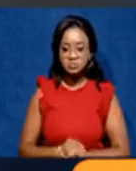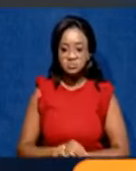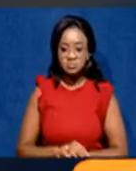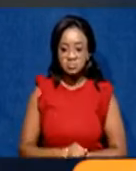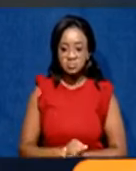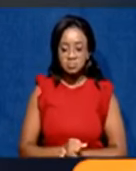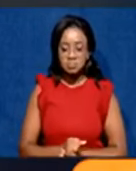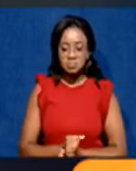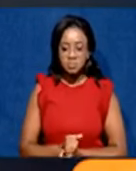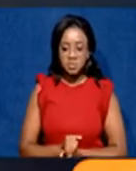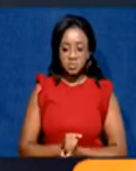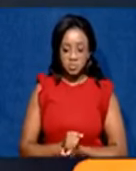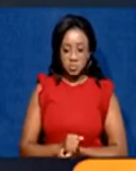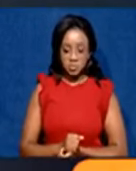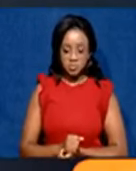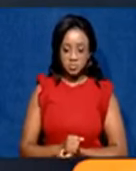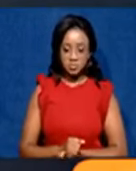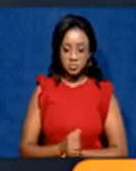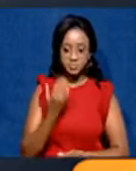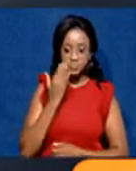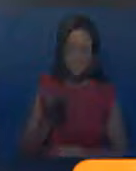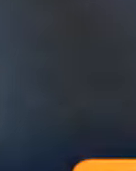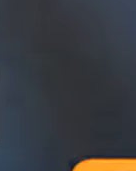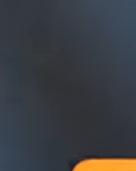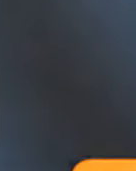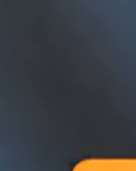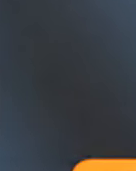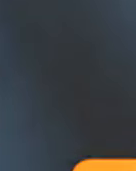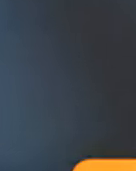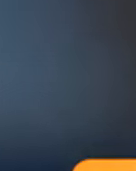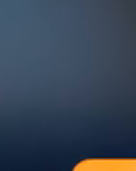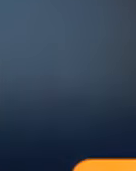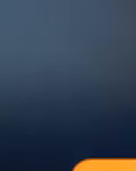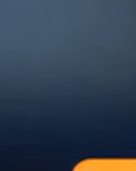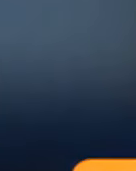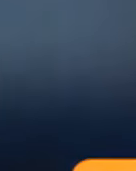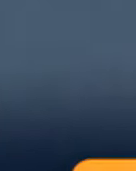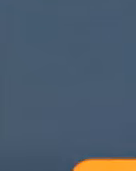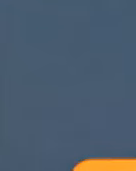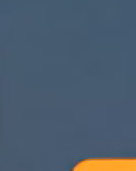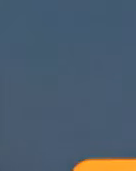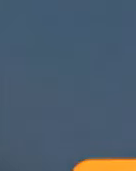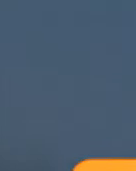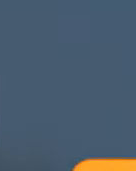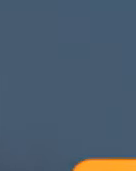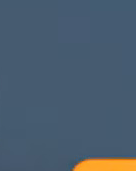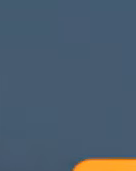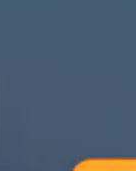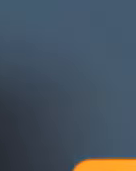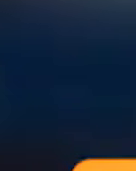then I was told by KRA they are auctioning my sugar. You understand? So when I was told they are auctioning, I had to look for that money